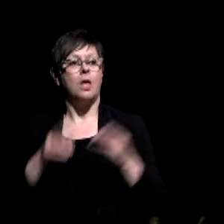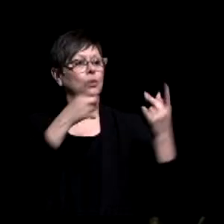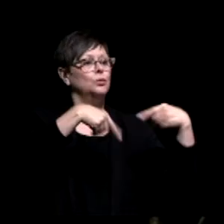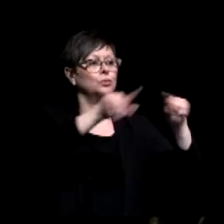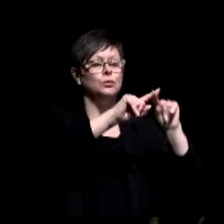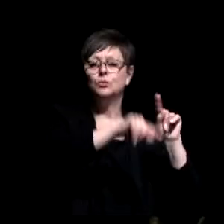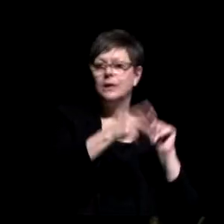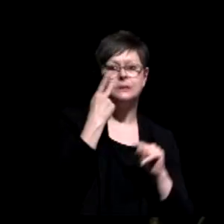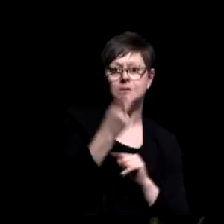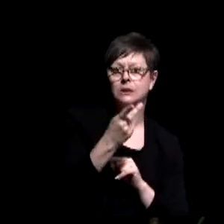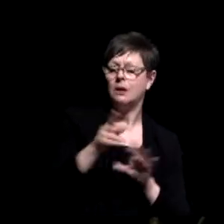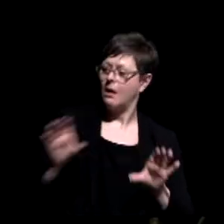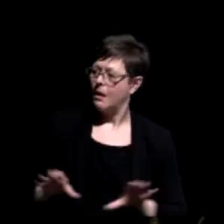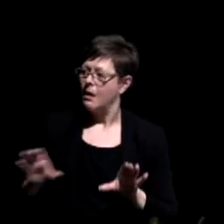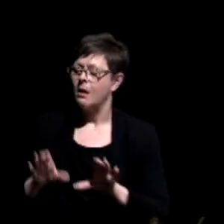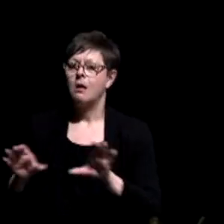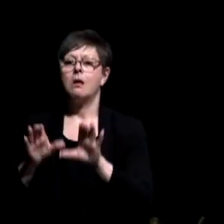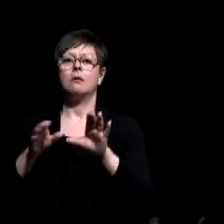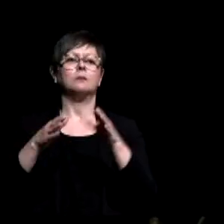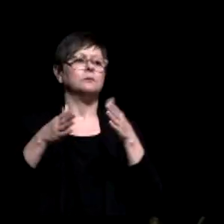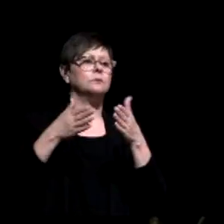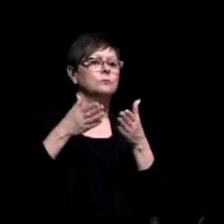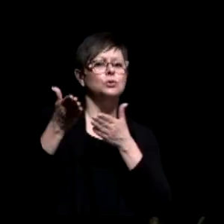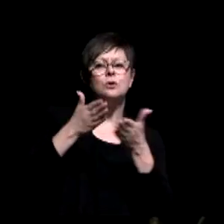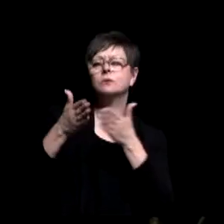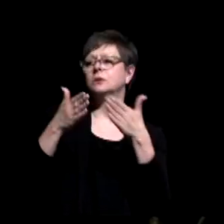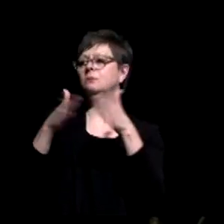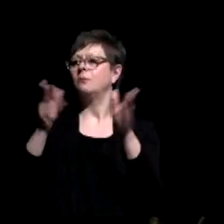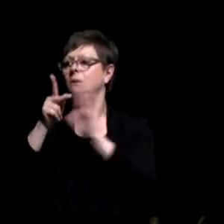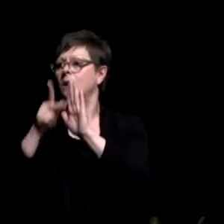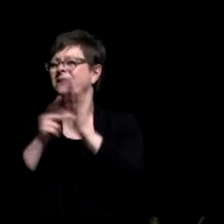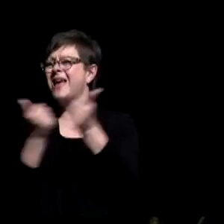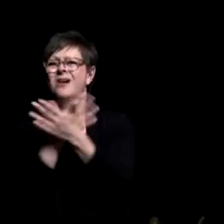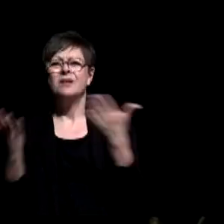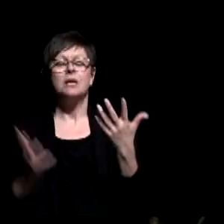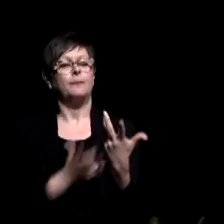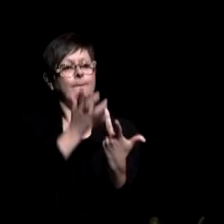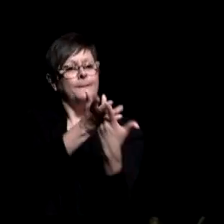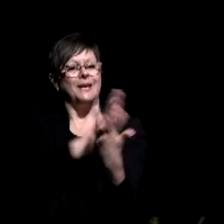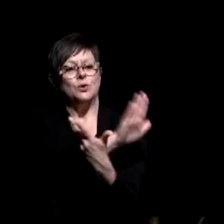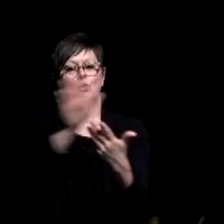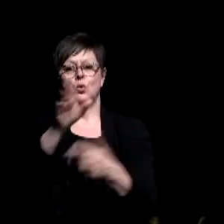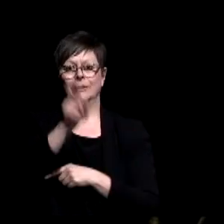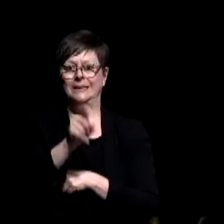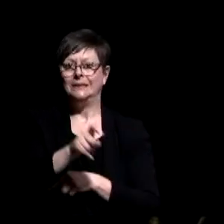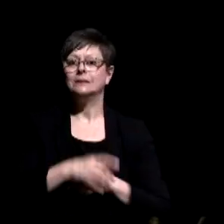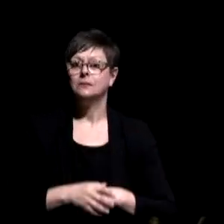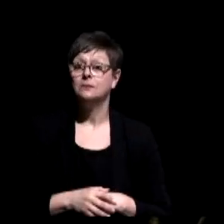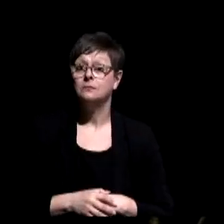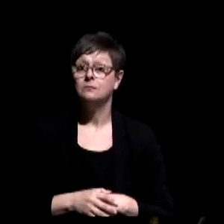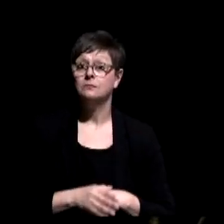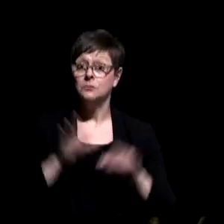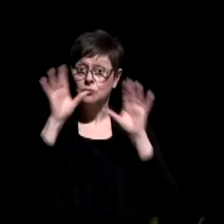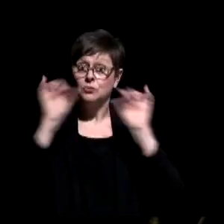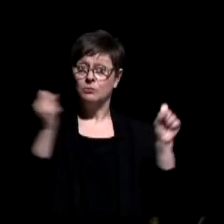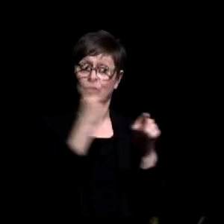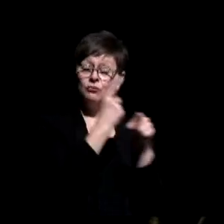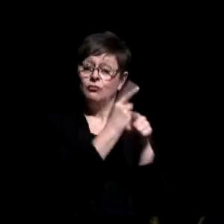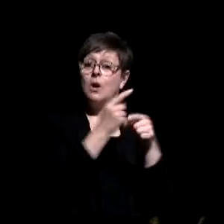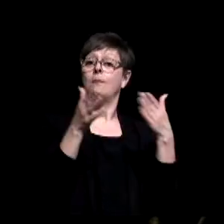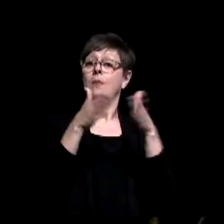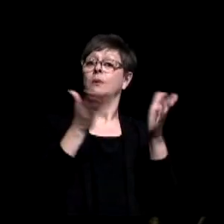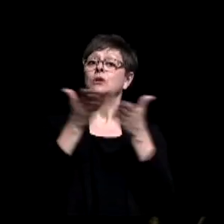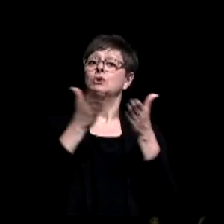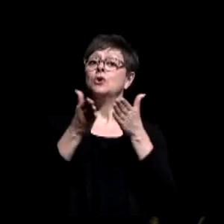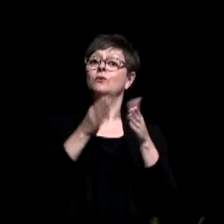programs, services, and public policy meet the needs of the people of this province. As the Premier noted, public service employees tend